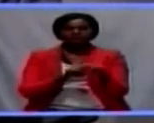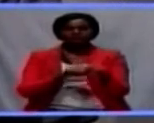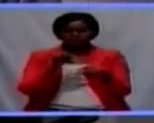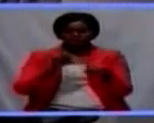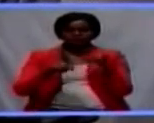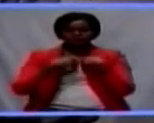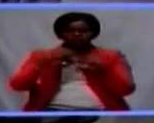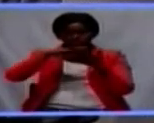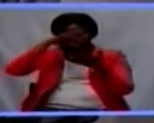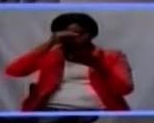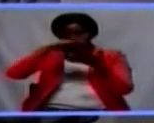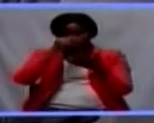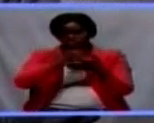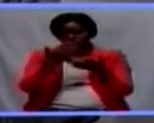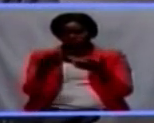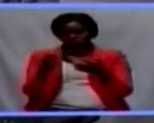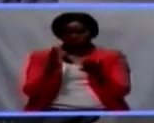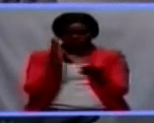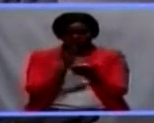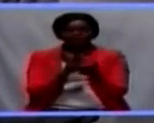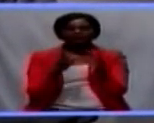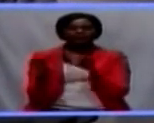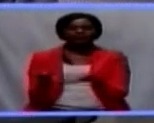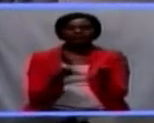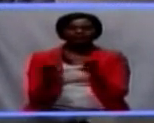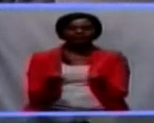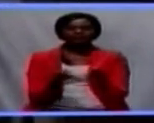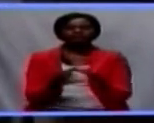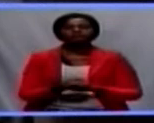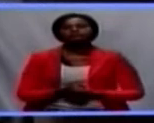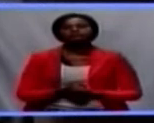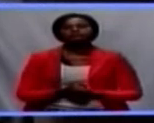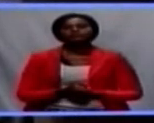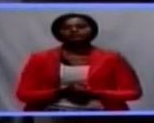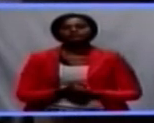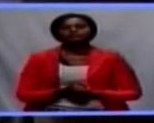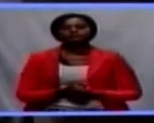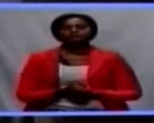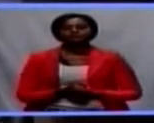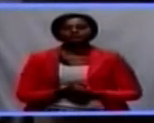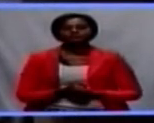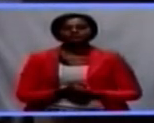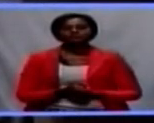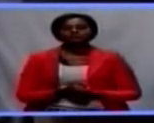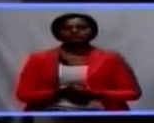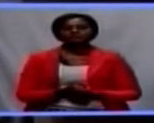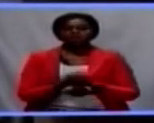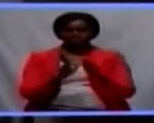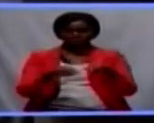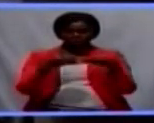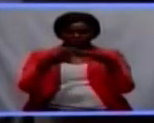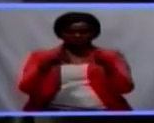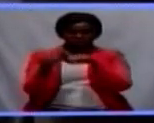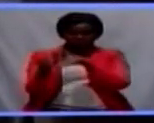point to prevent such activities in future. So you don't think that you are giving and taking